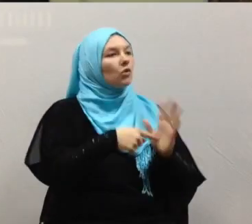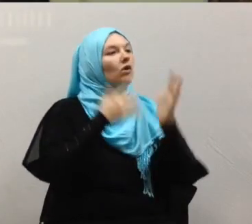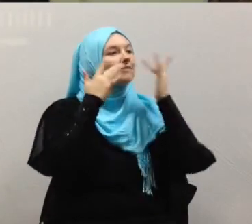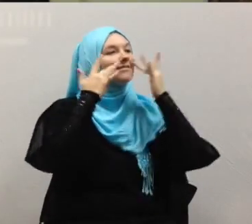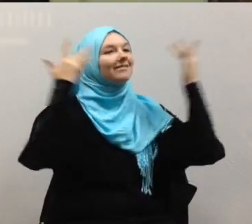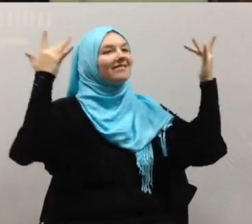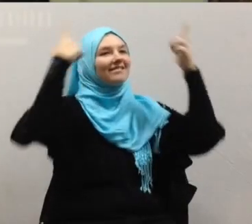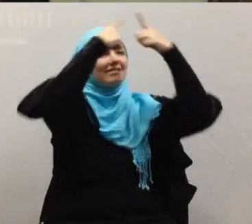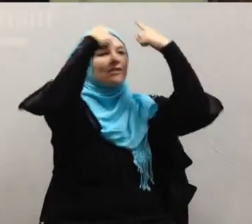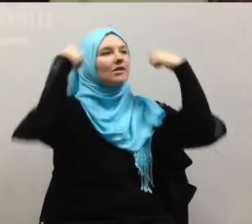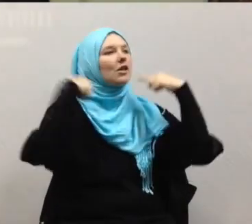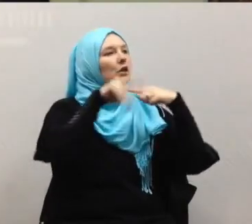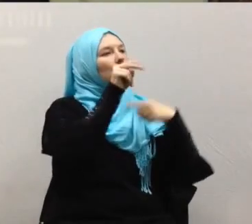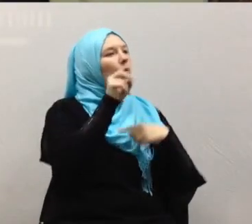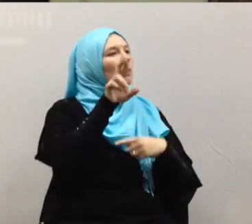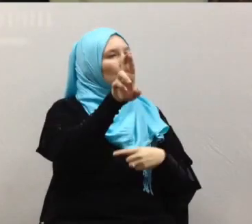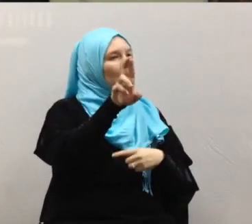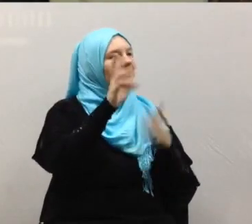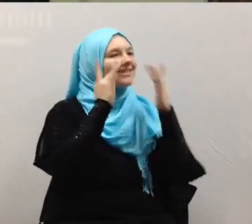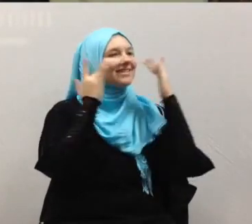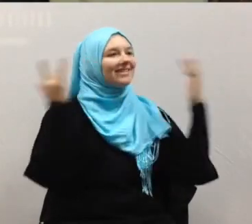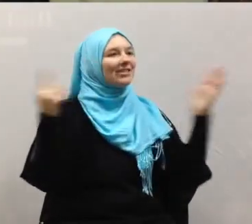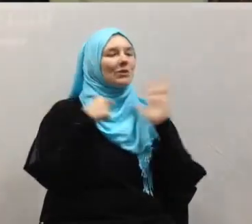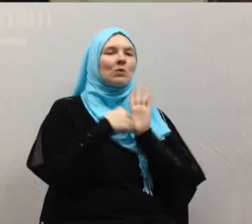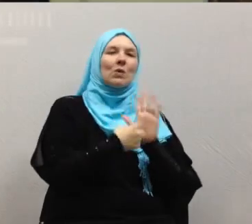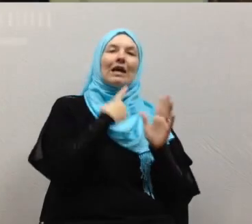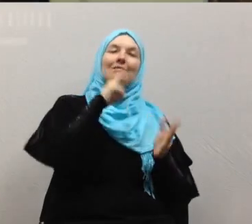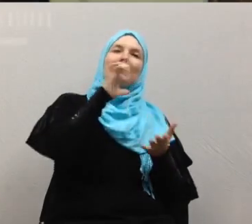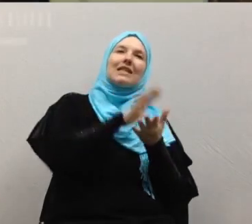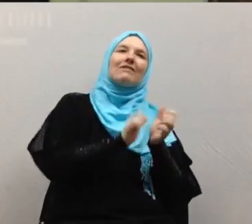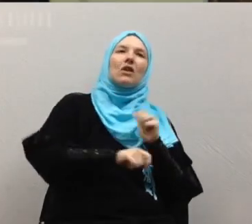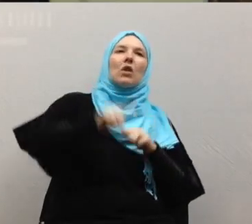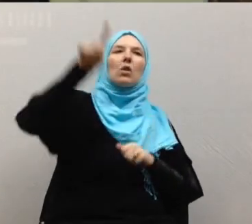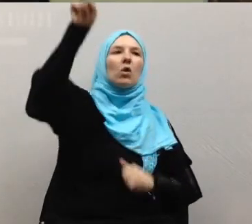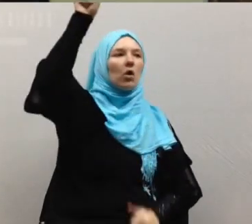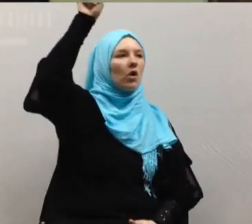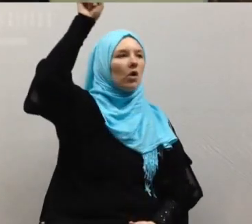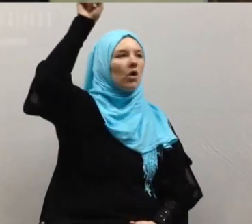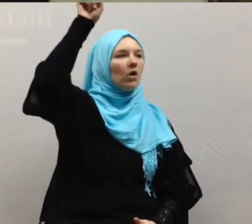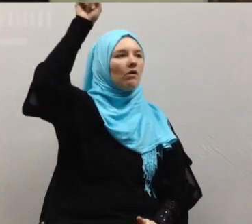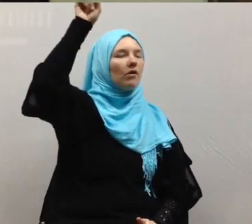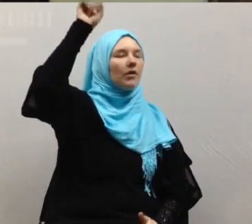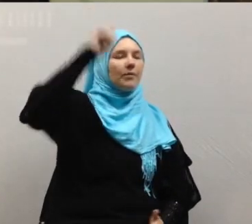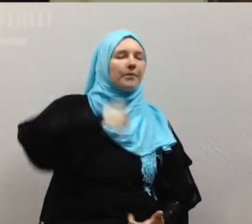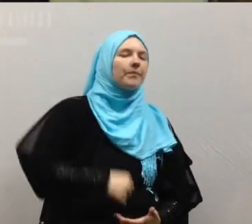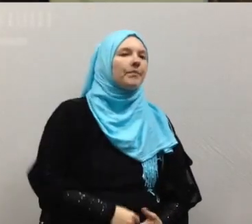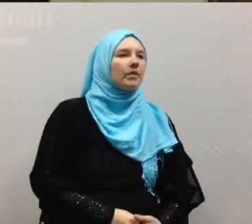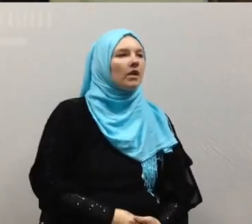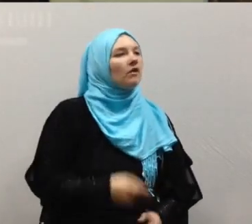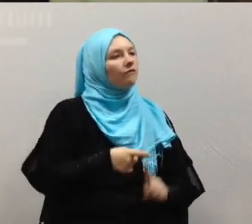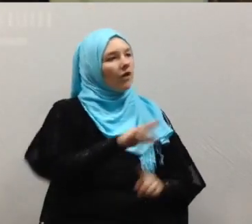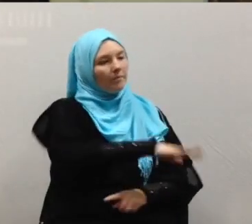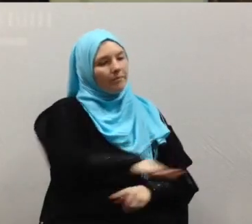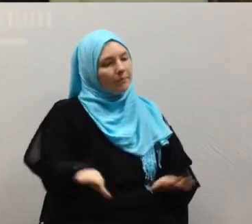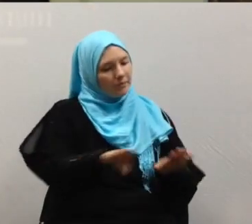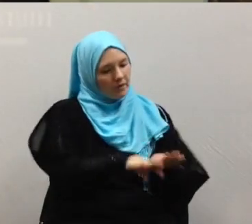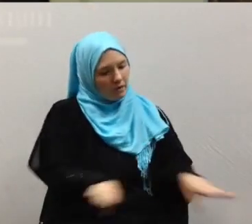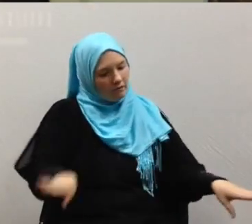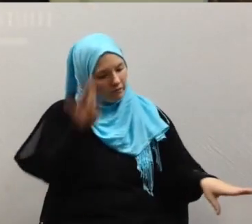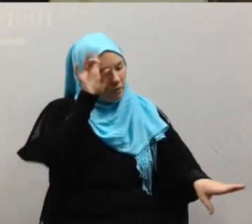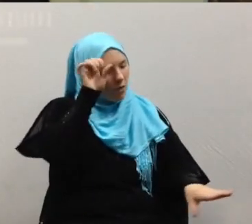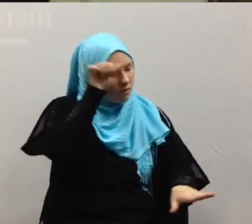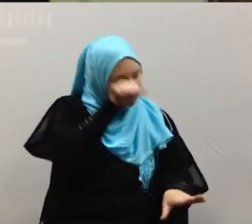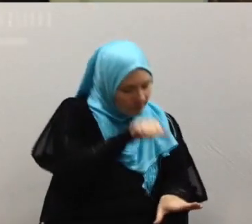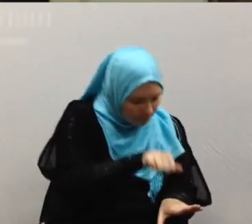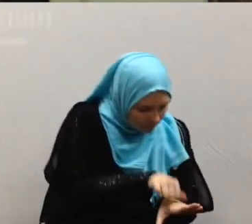from their bowing down and prostration on the floor. And this is their example in the Torah, while their example in